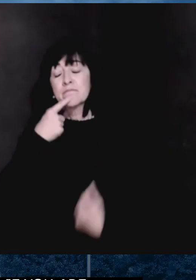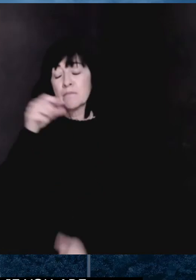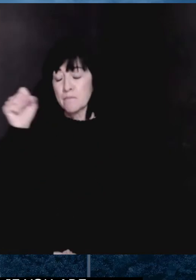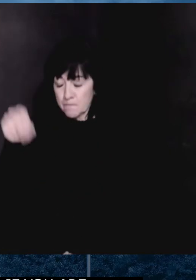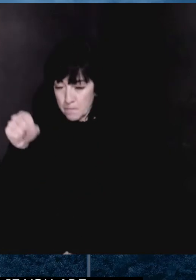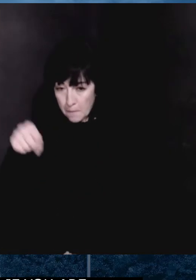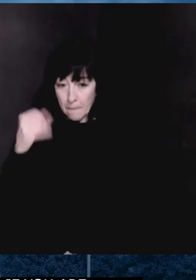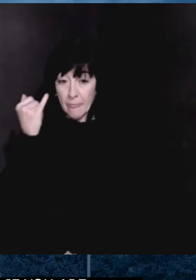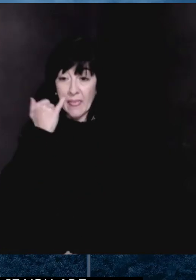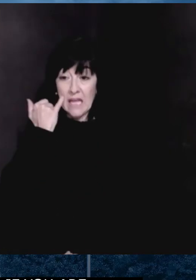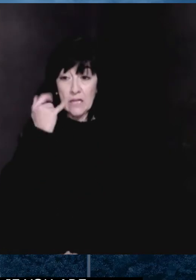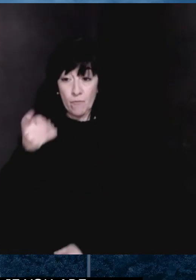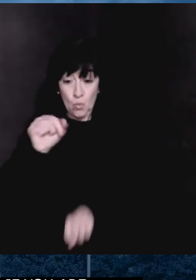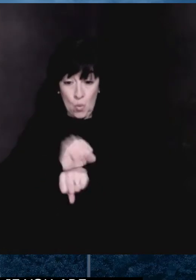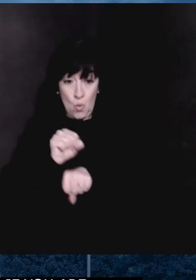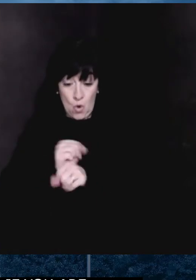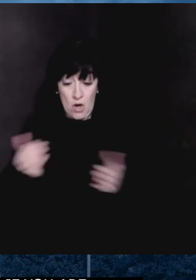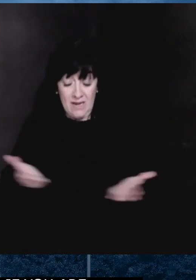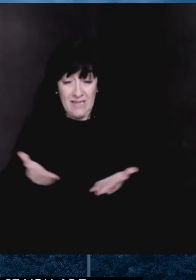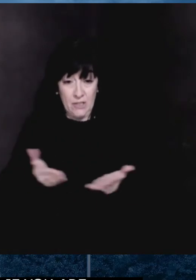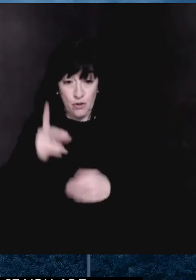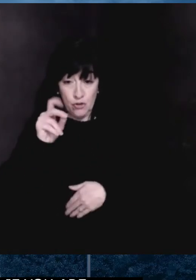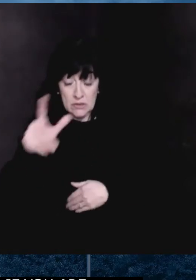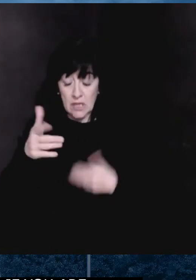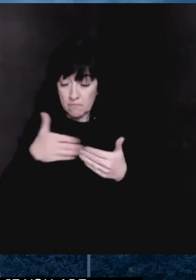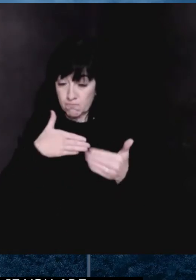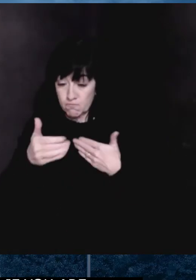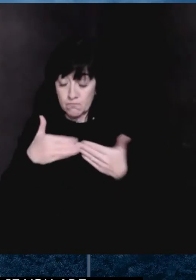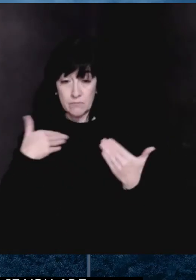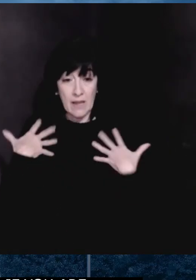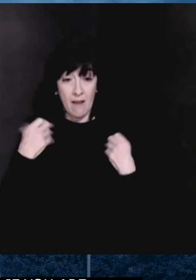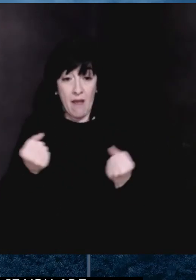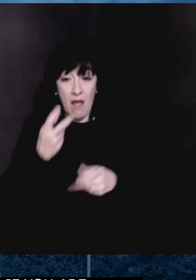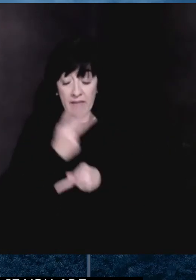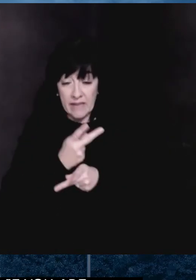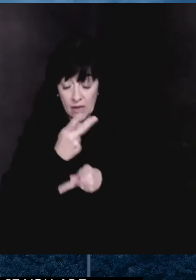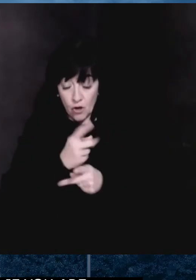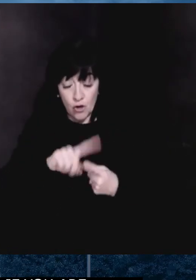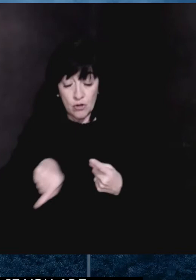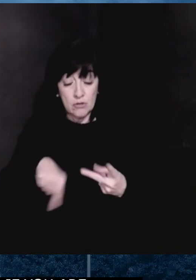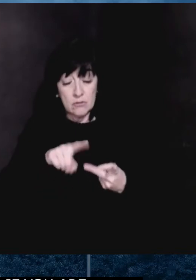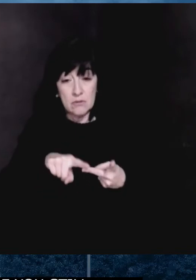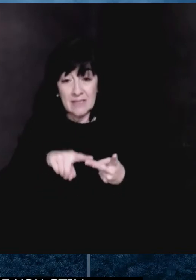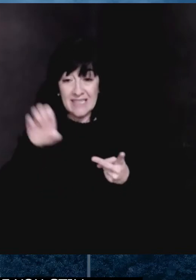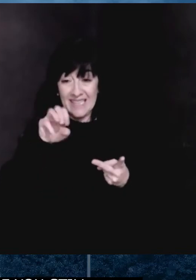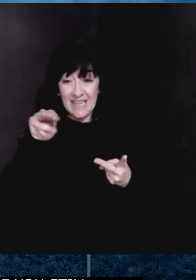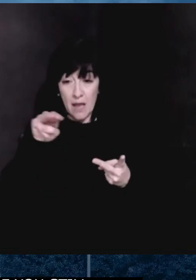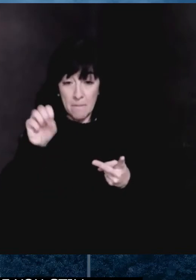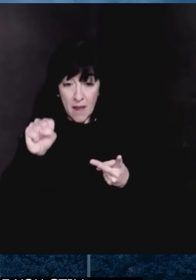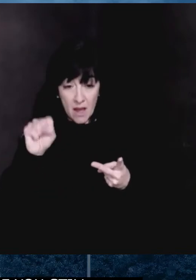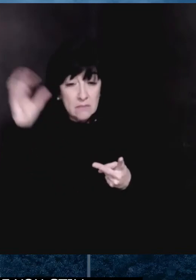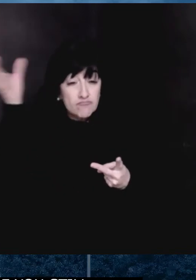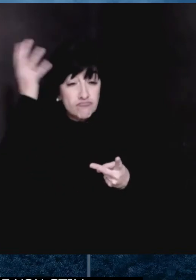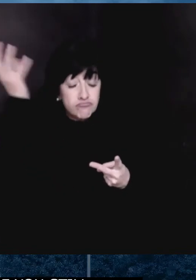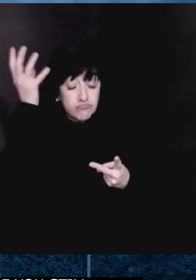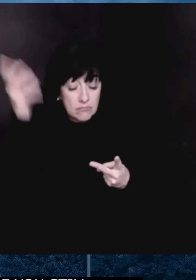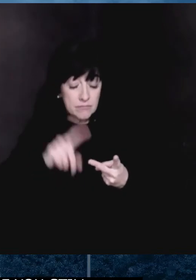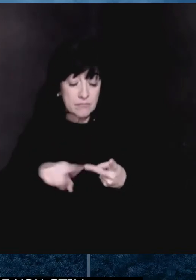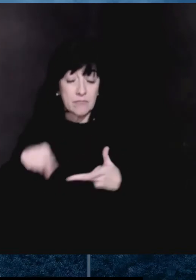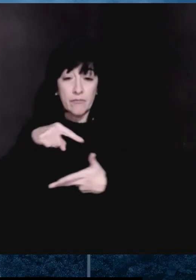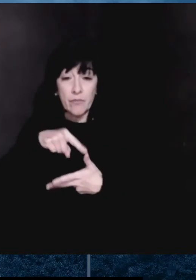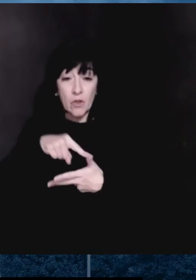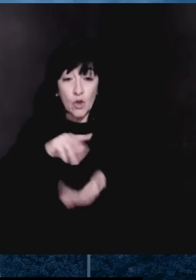in our state, either healthcare worker, EMS, long-term care, or as we evolve into